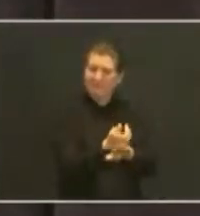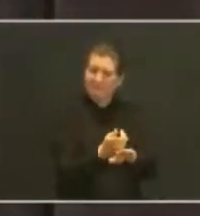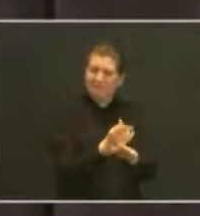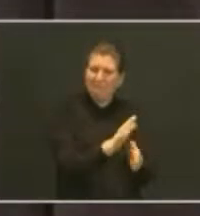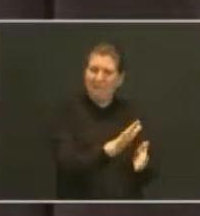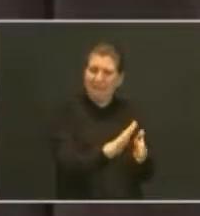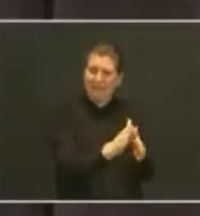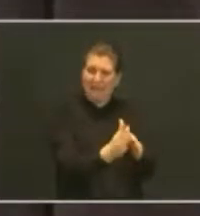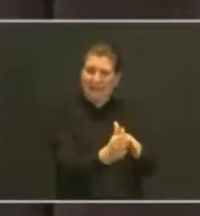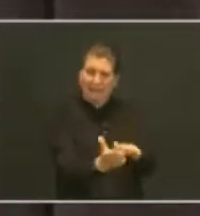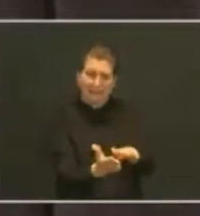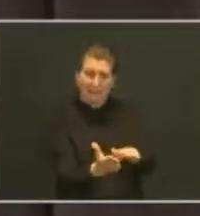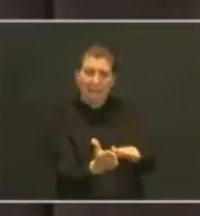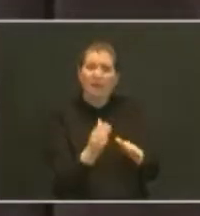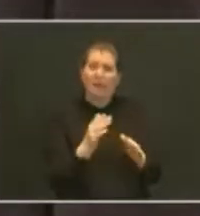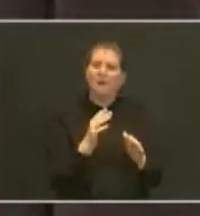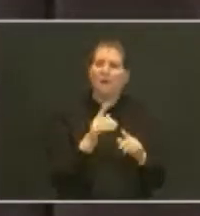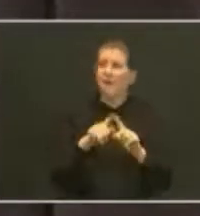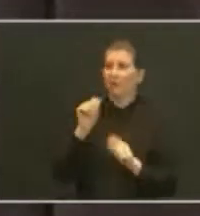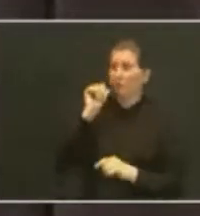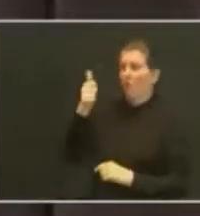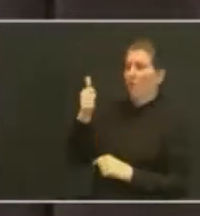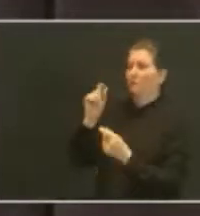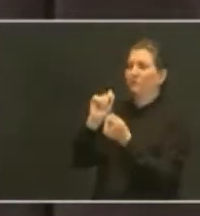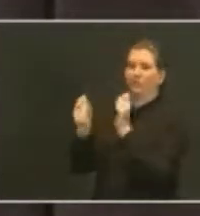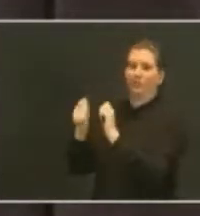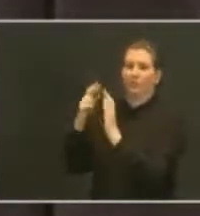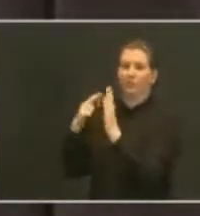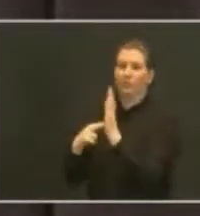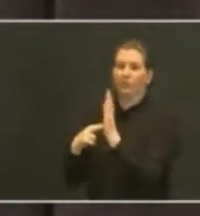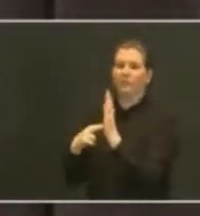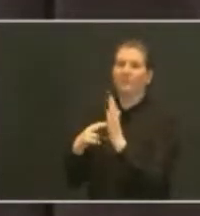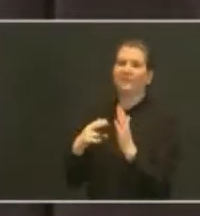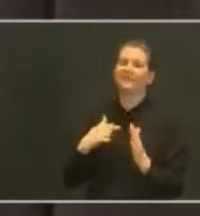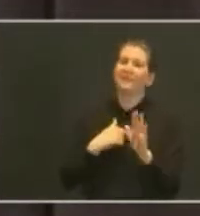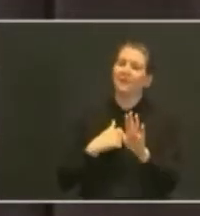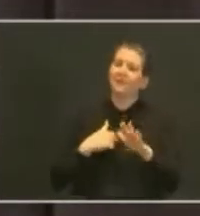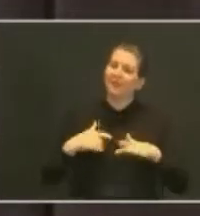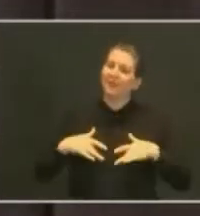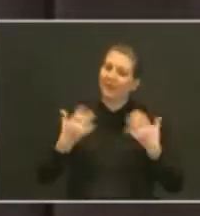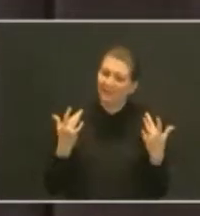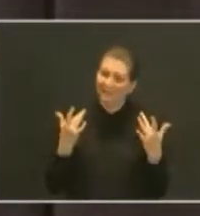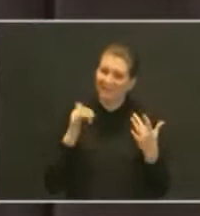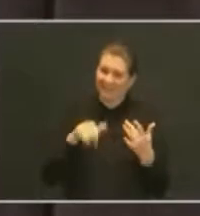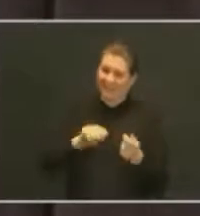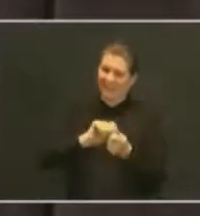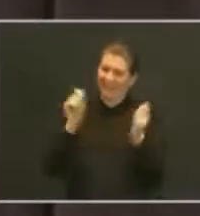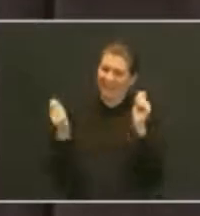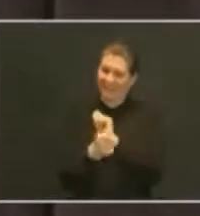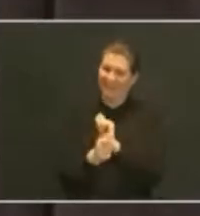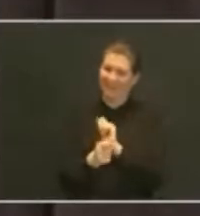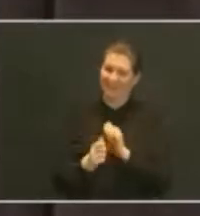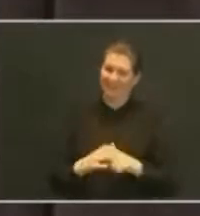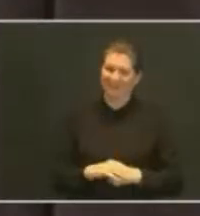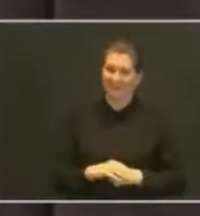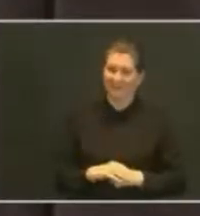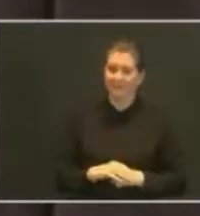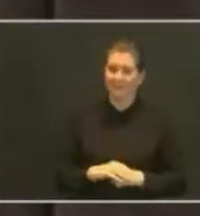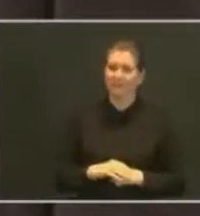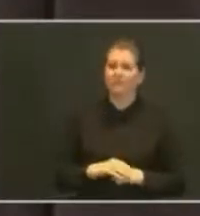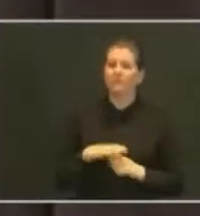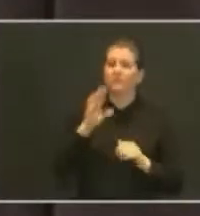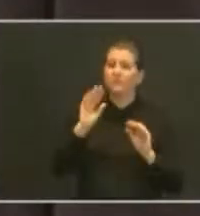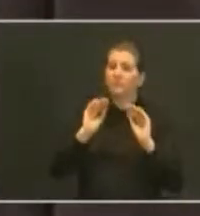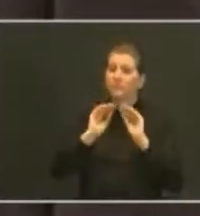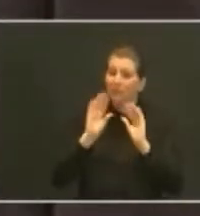that will not be the case tomorrow based on what I was just able to share. To be clear, visitation